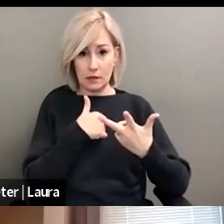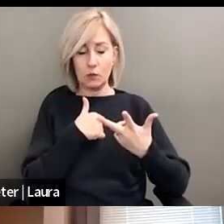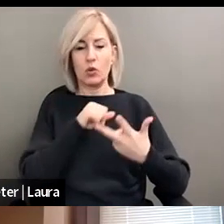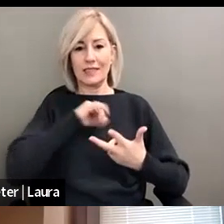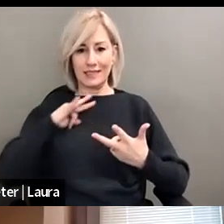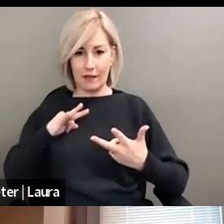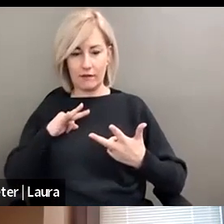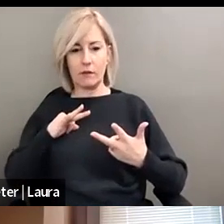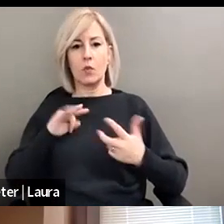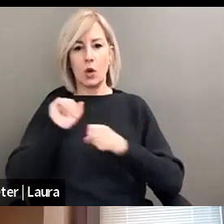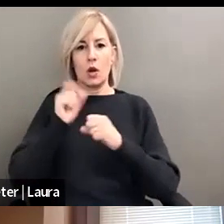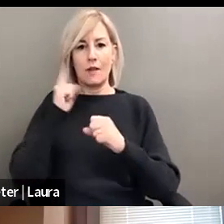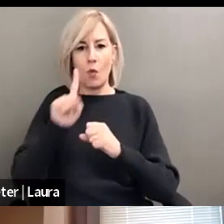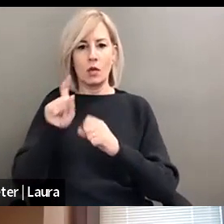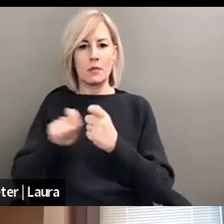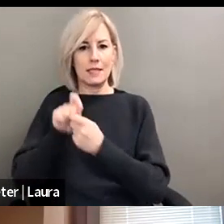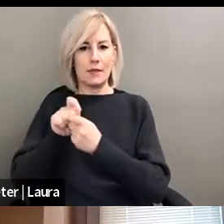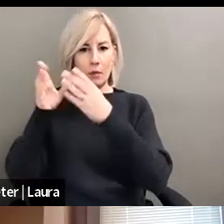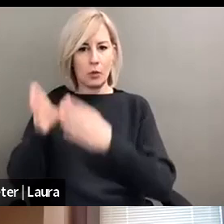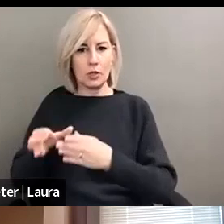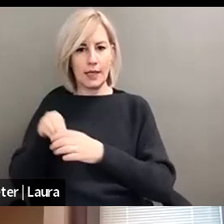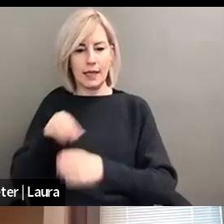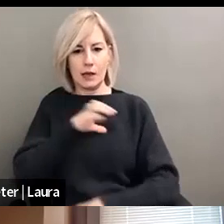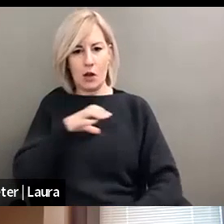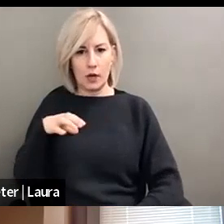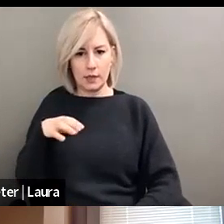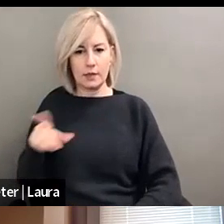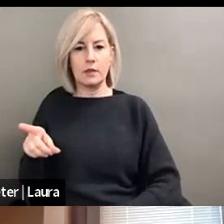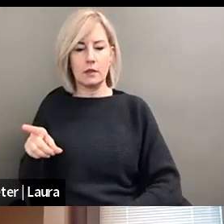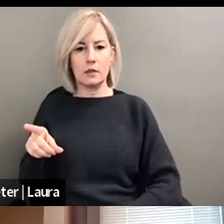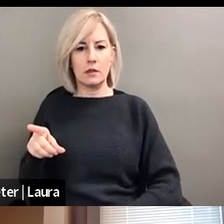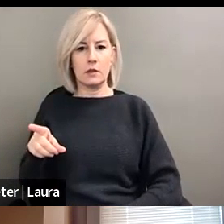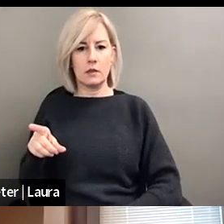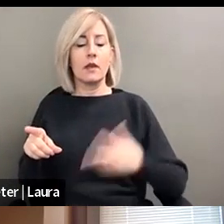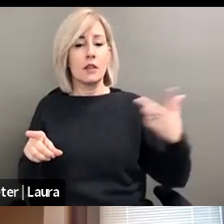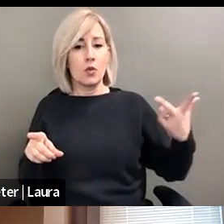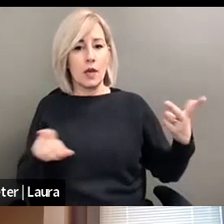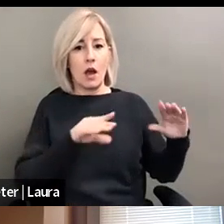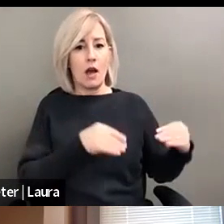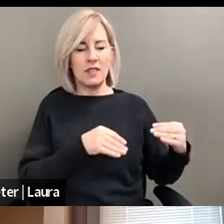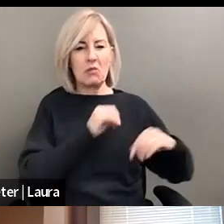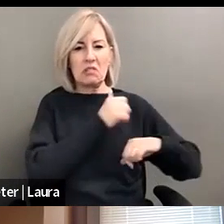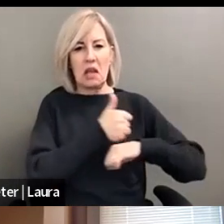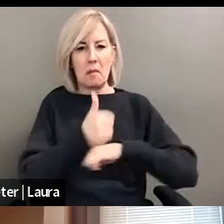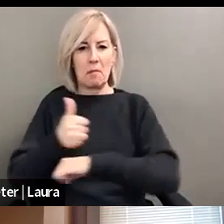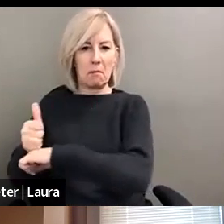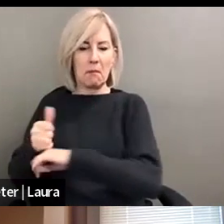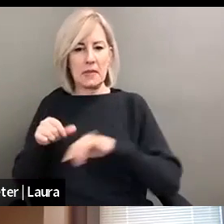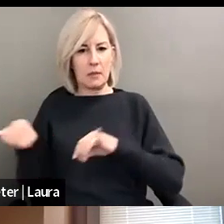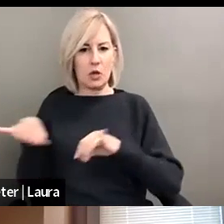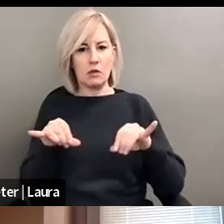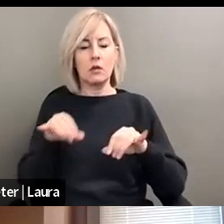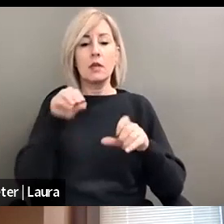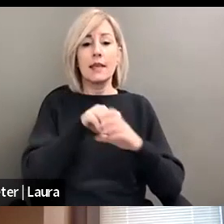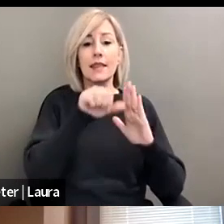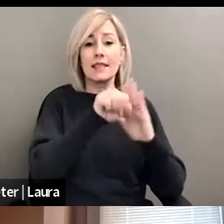We work for a particular member of Congress. And the three of our offices are set up pretty similarly. Here in the